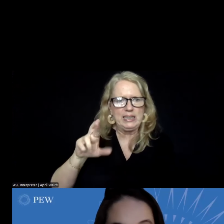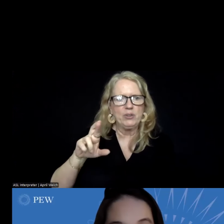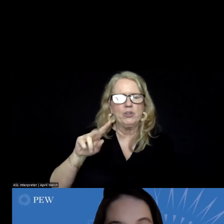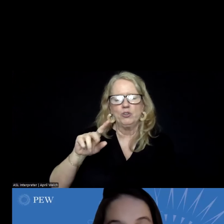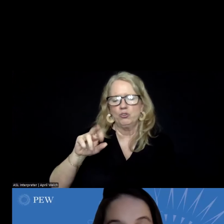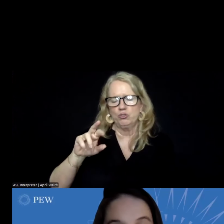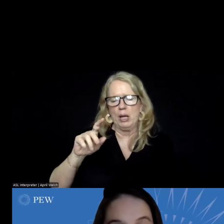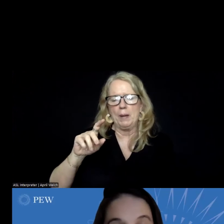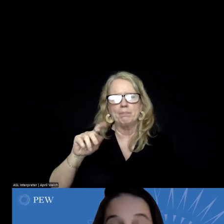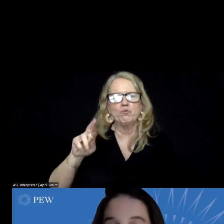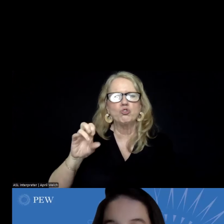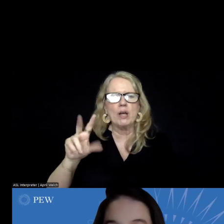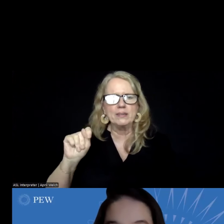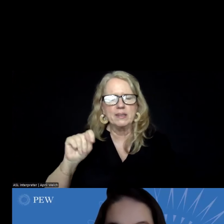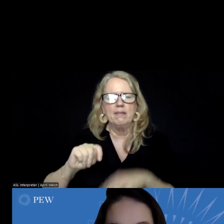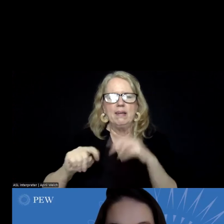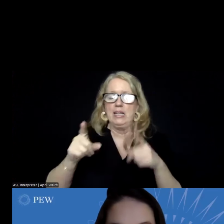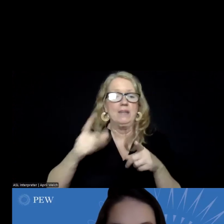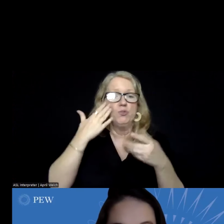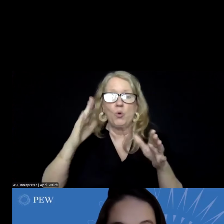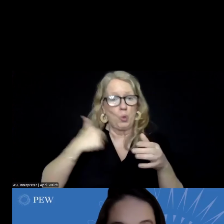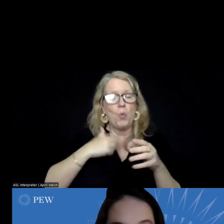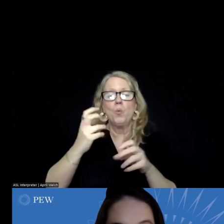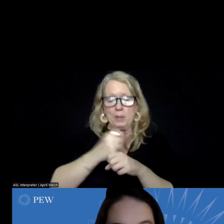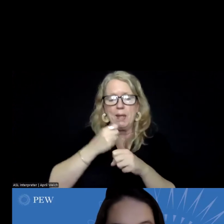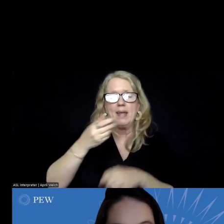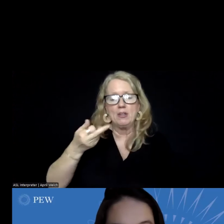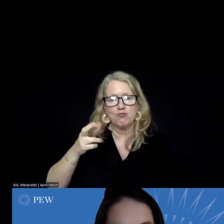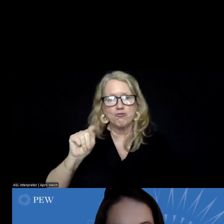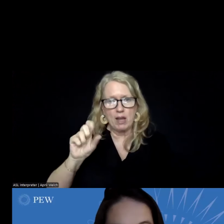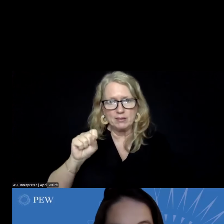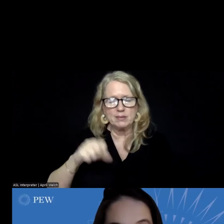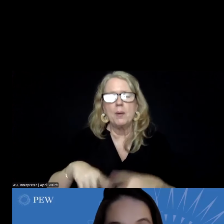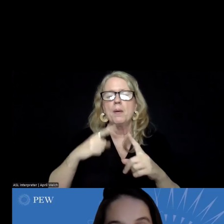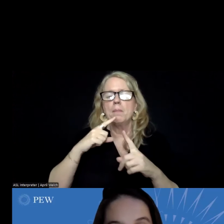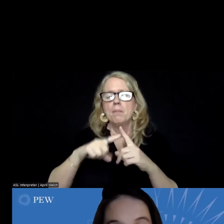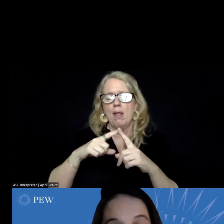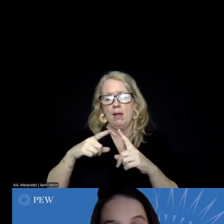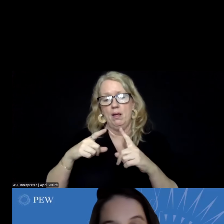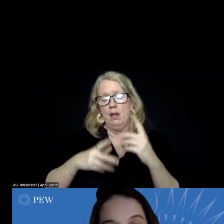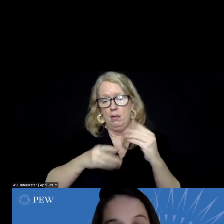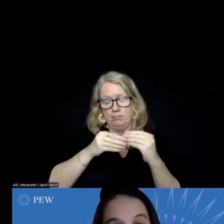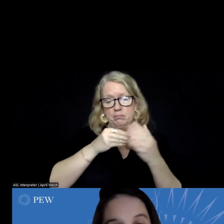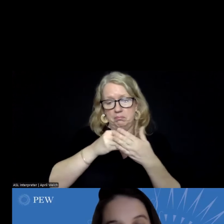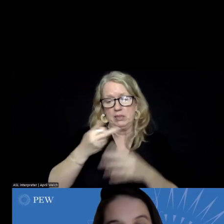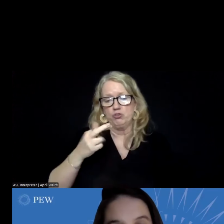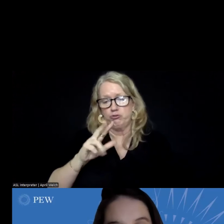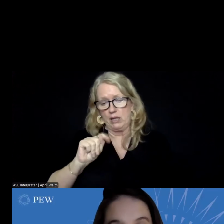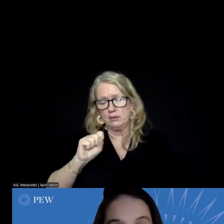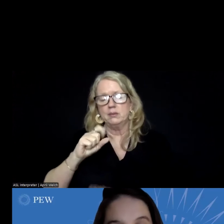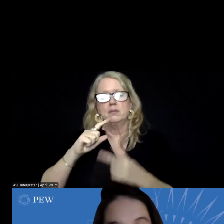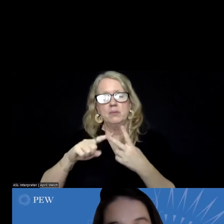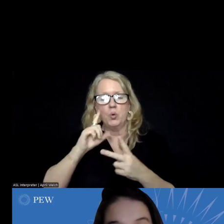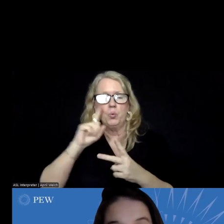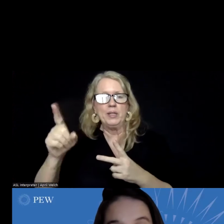Pew, we do make grants, but in addition to grant making, we both